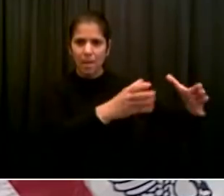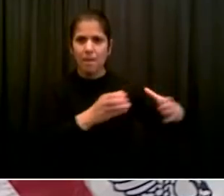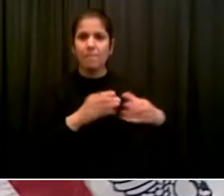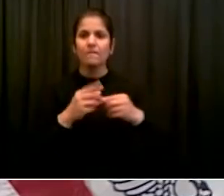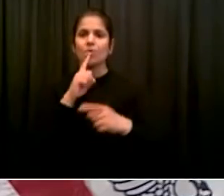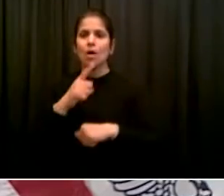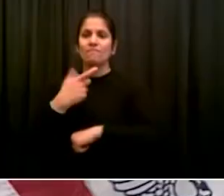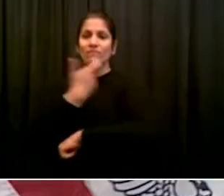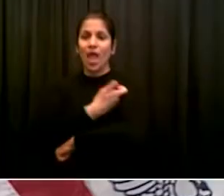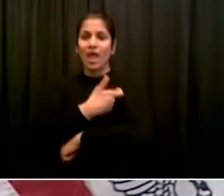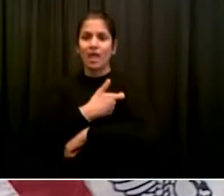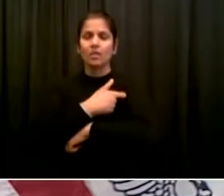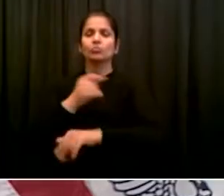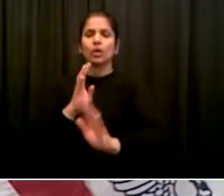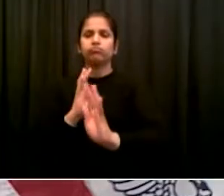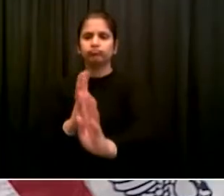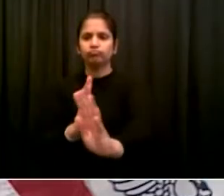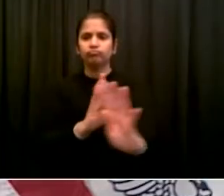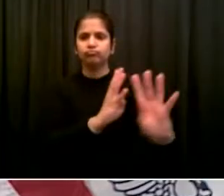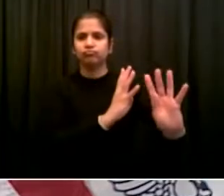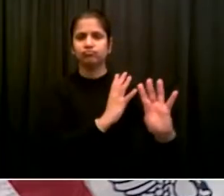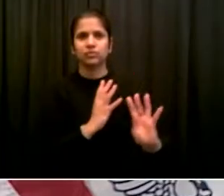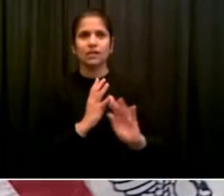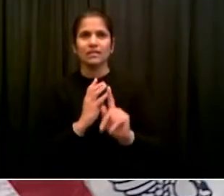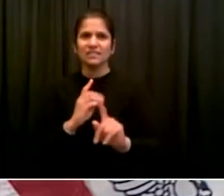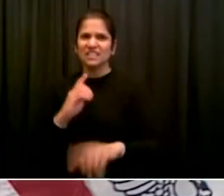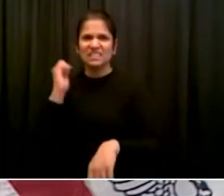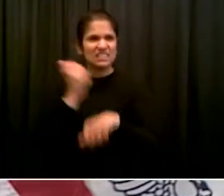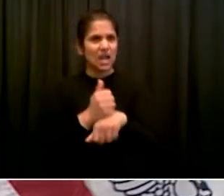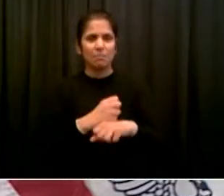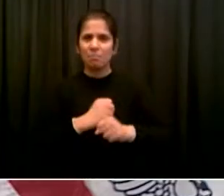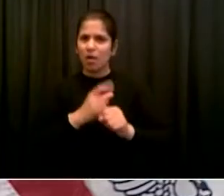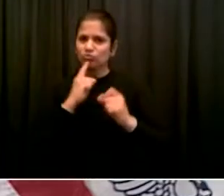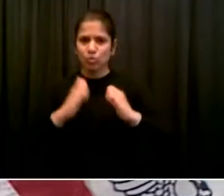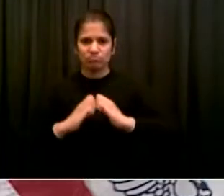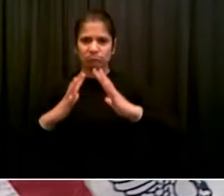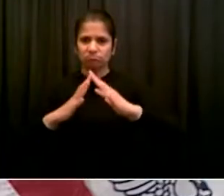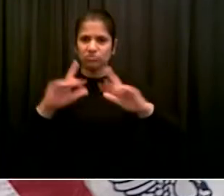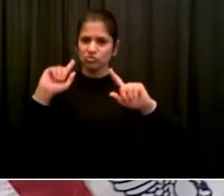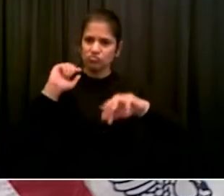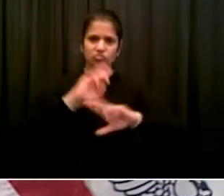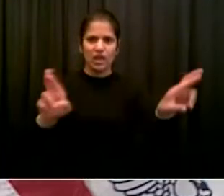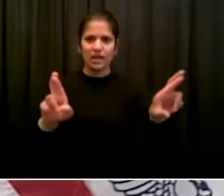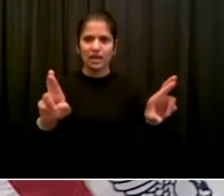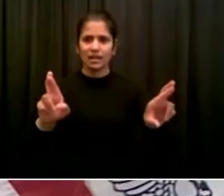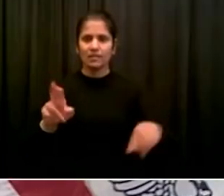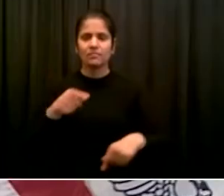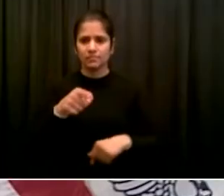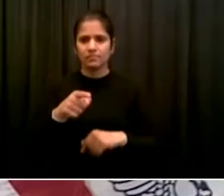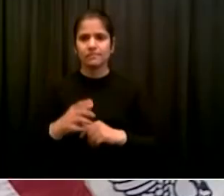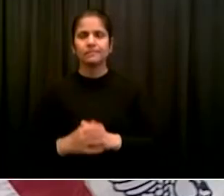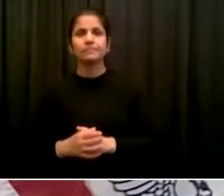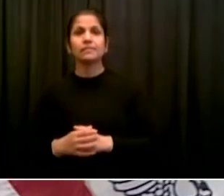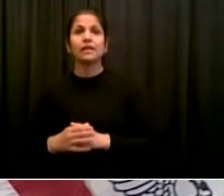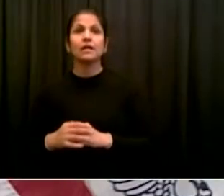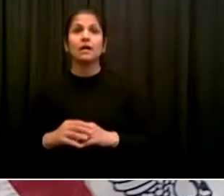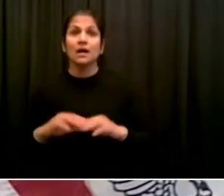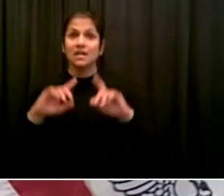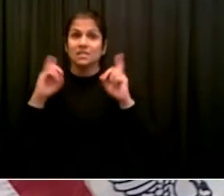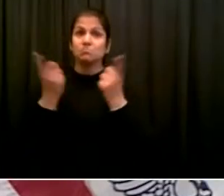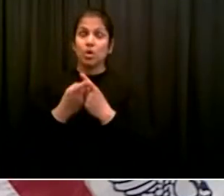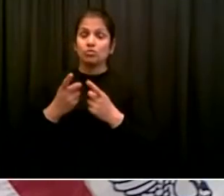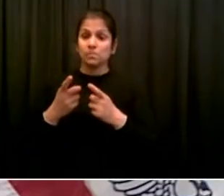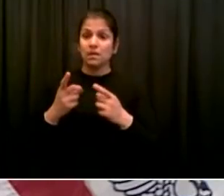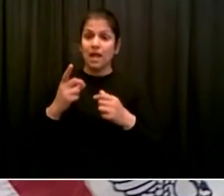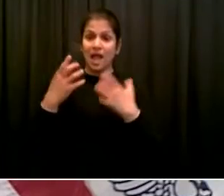put a location together very quickly now. The Department of Health and Hospitals have gotten very expert at doing this.